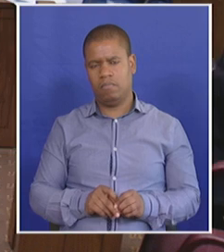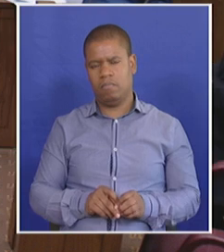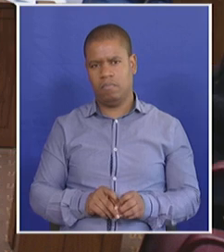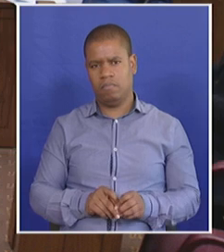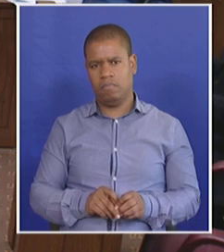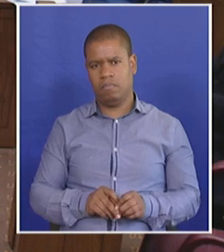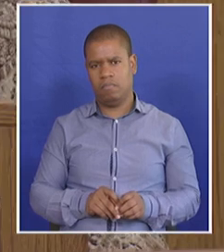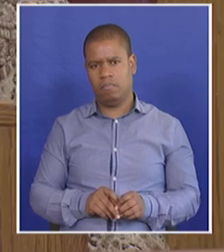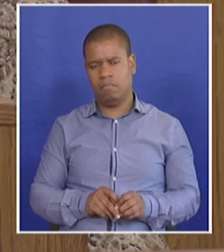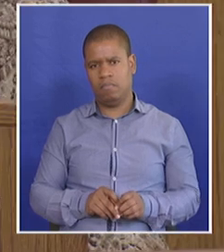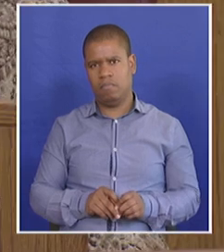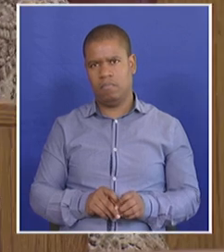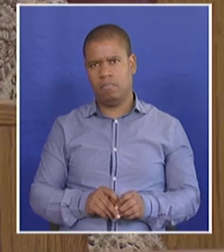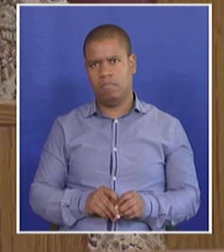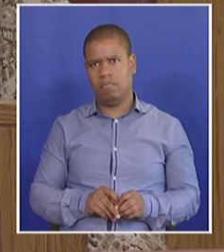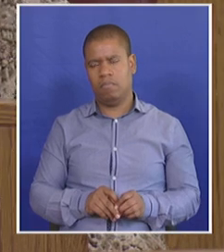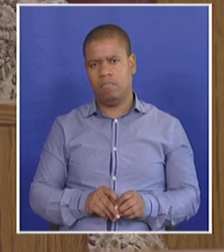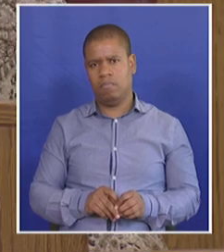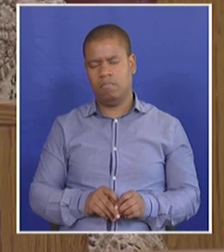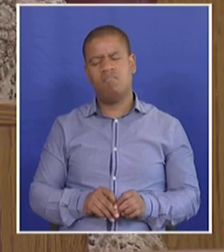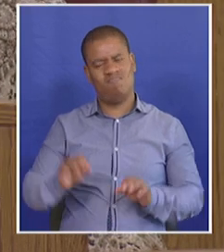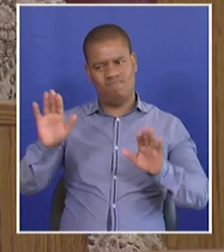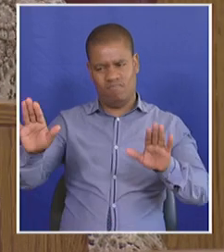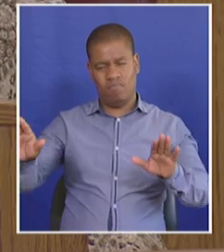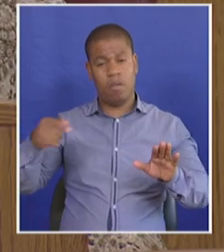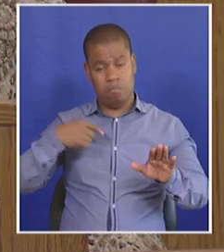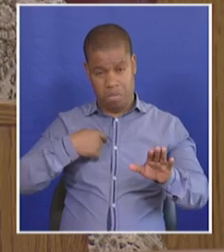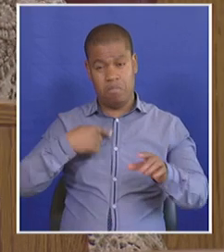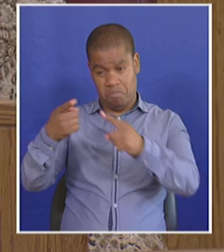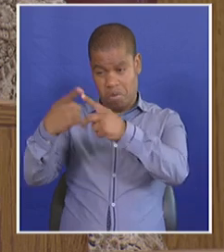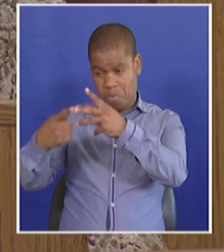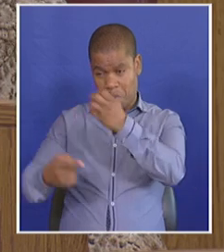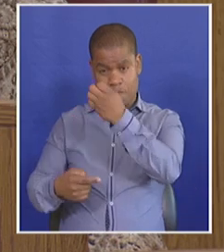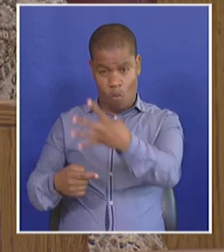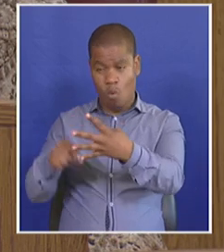No. Honorable members, I'm quite literate. I counted 4 members.